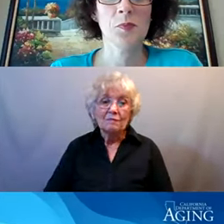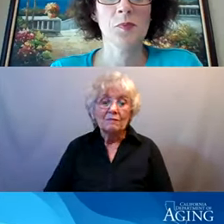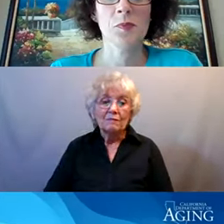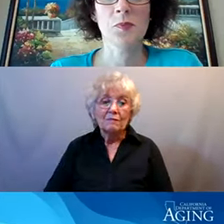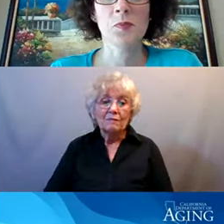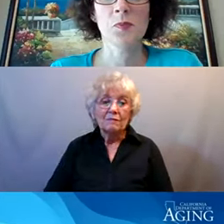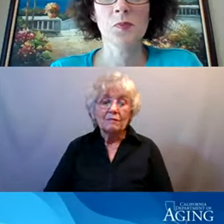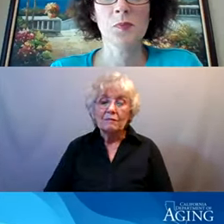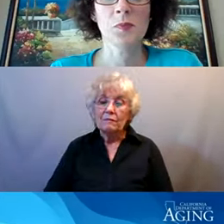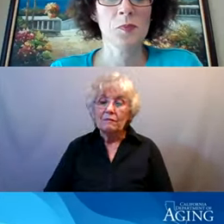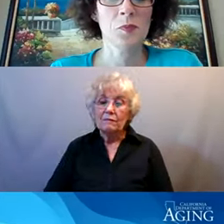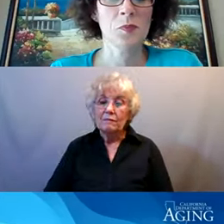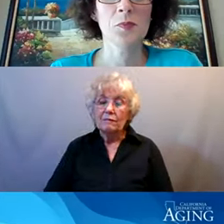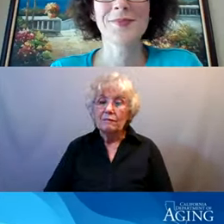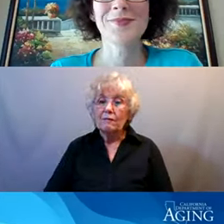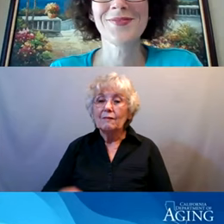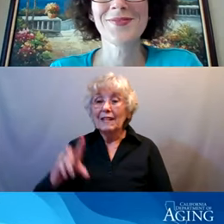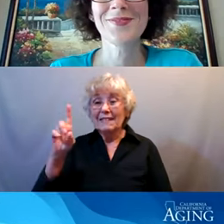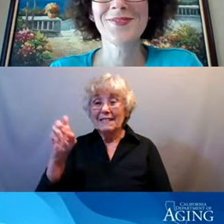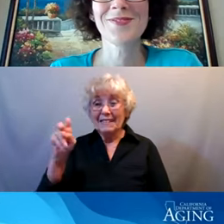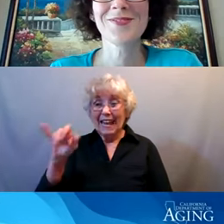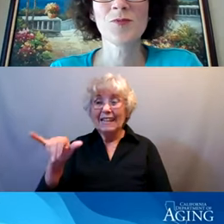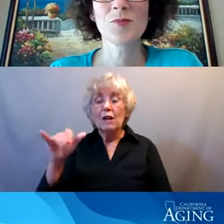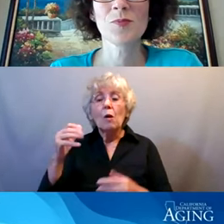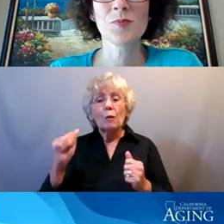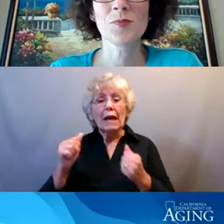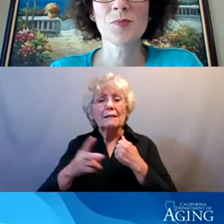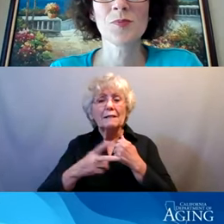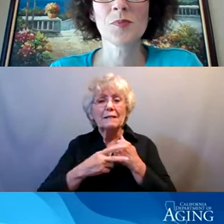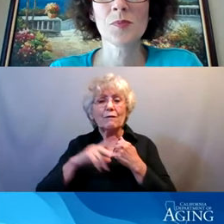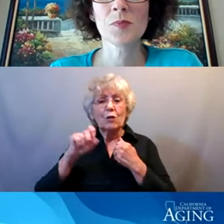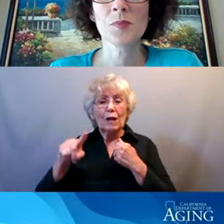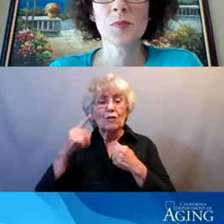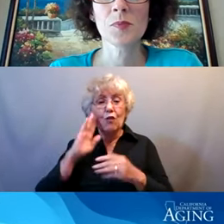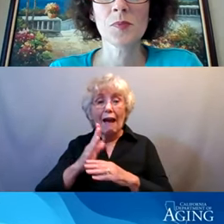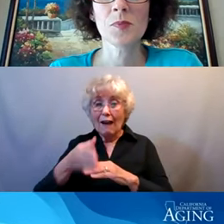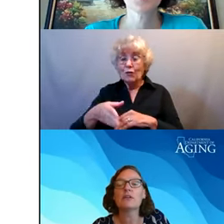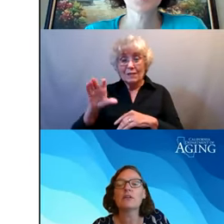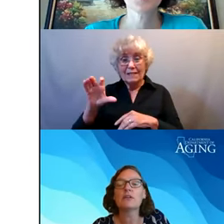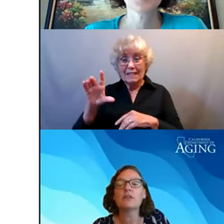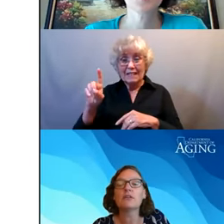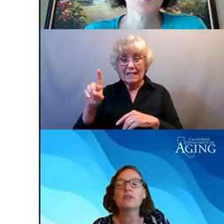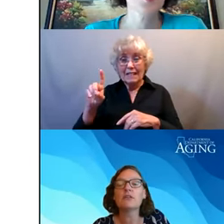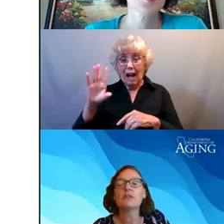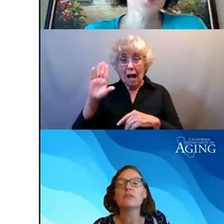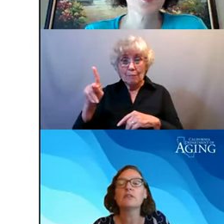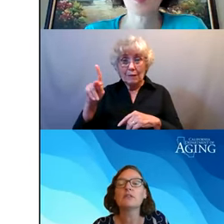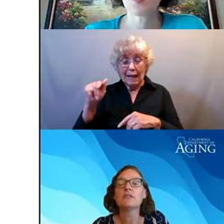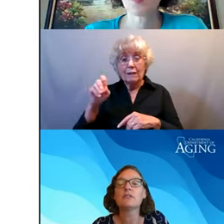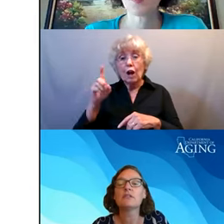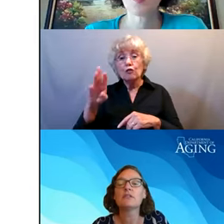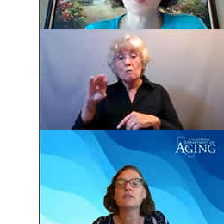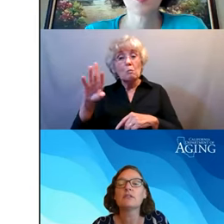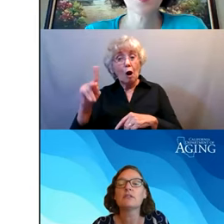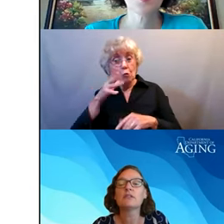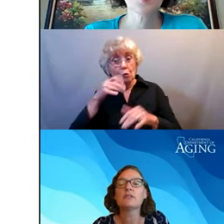If we are going to save, sorry, this is Danny. We're going to save our questions for after the CDA update. Dr. Mark, will you still be on in case we have